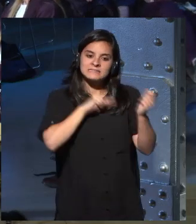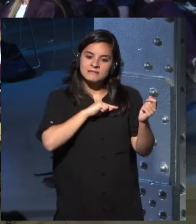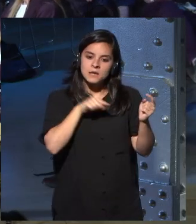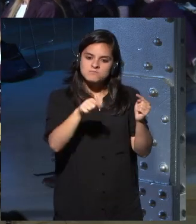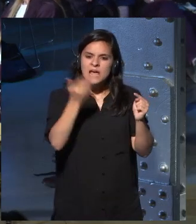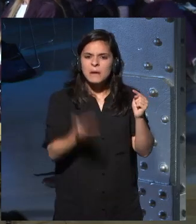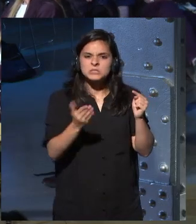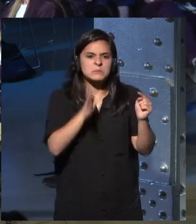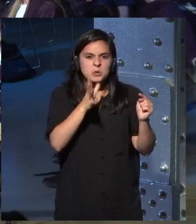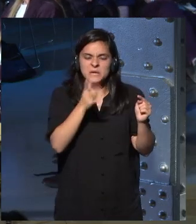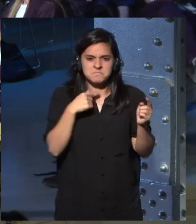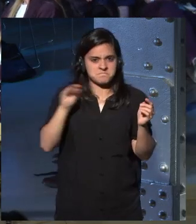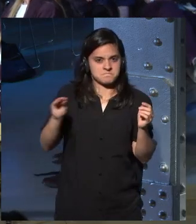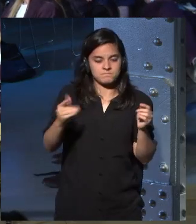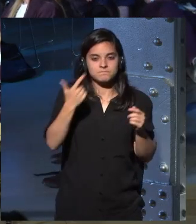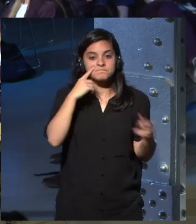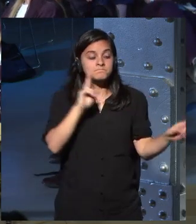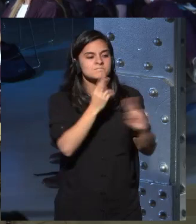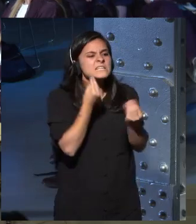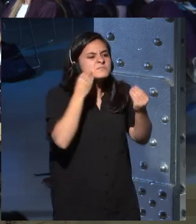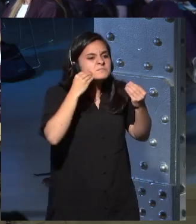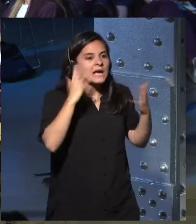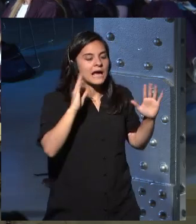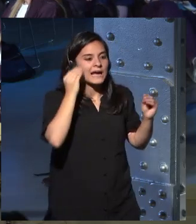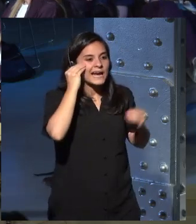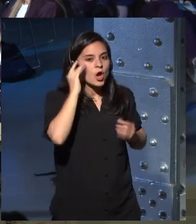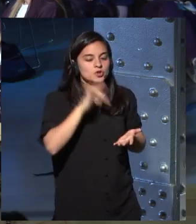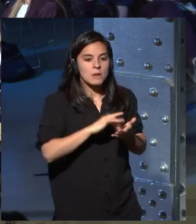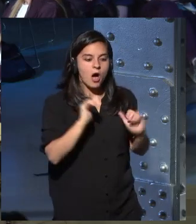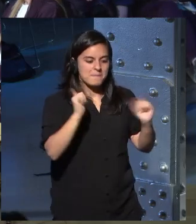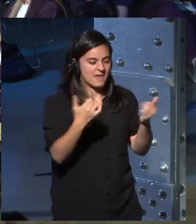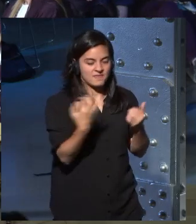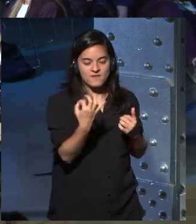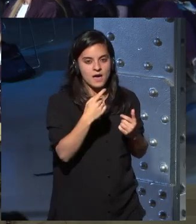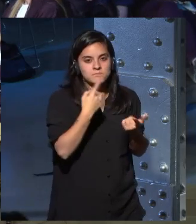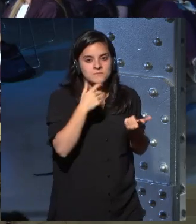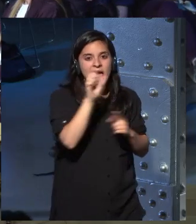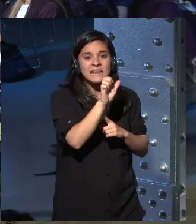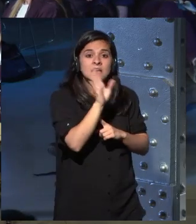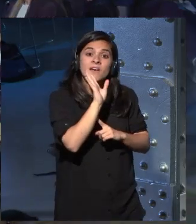Well, I think we must begin by saying that Elizabeth Costello herself is not a